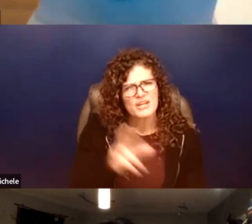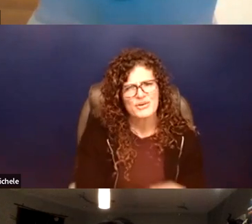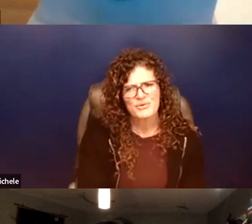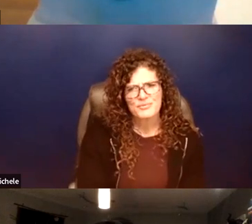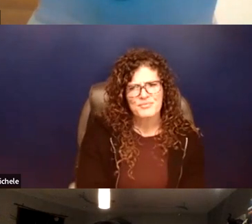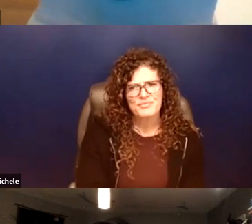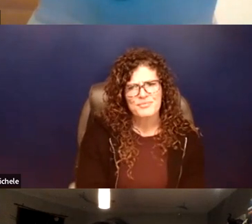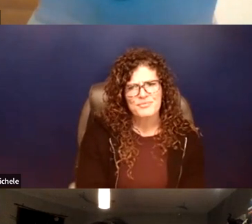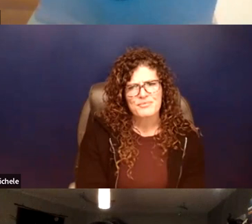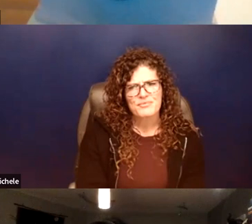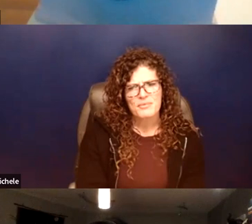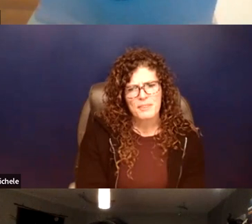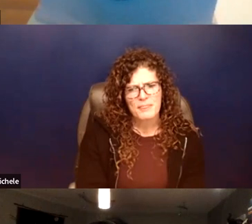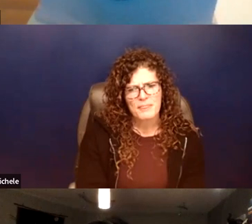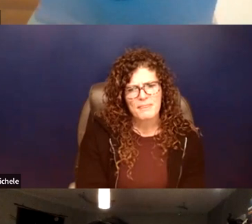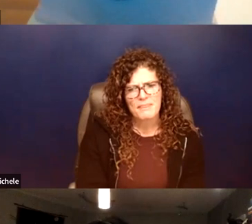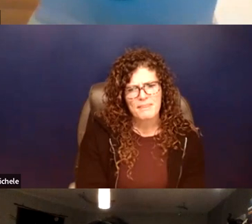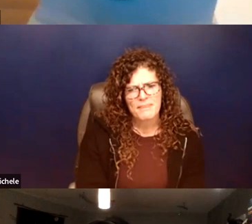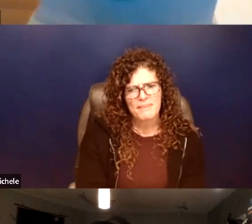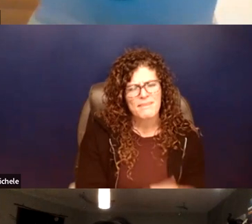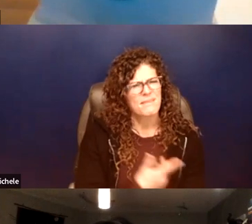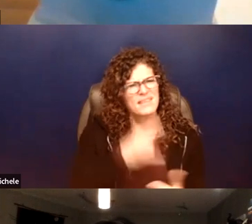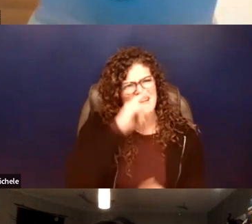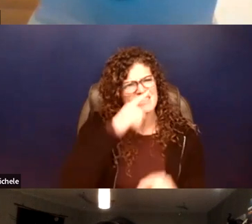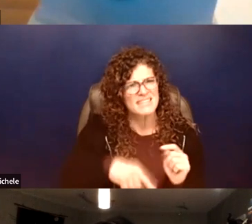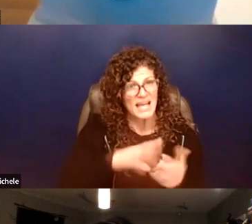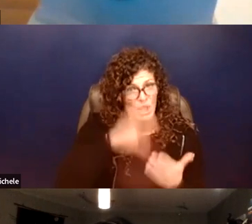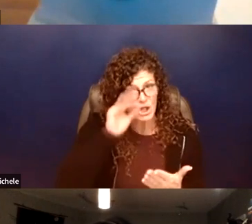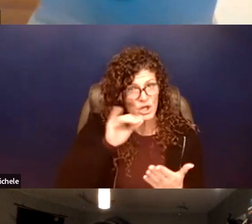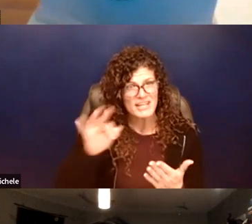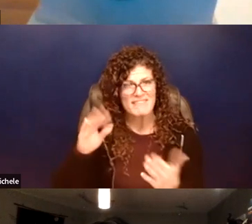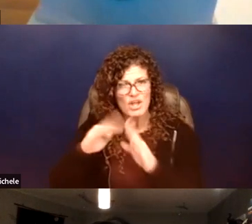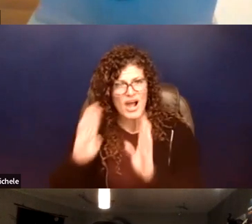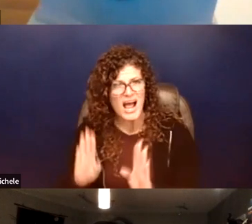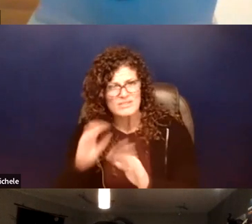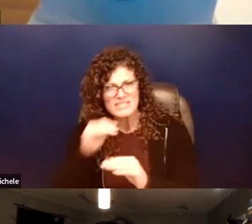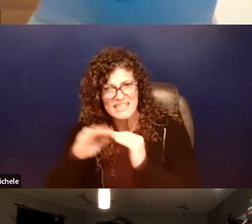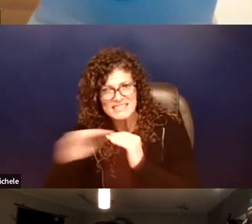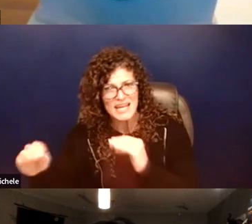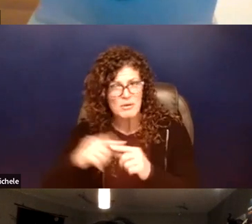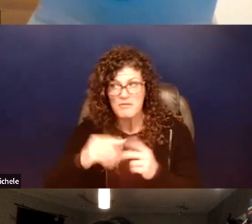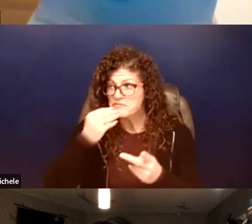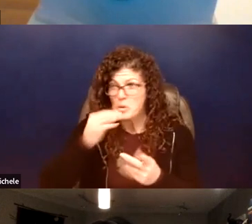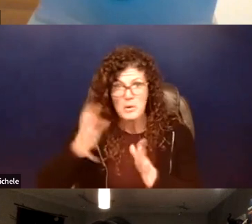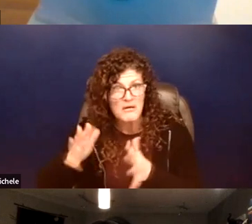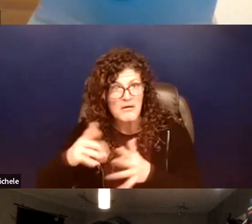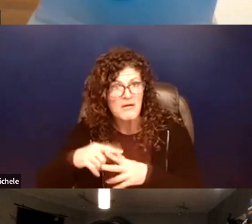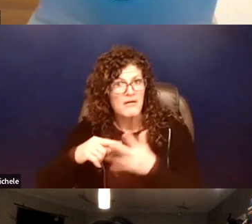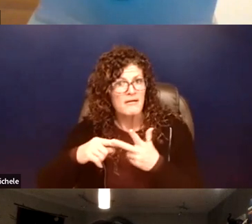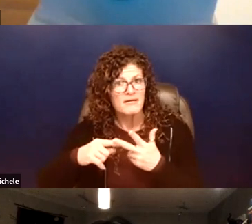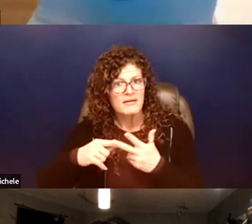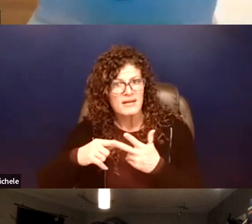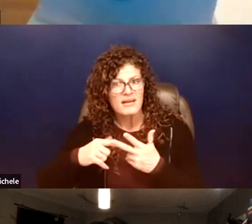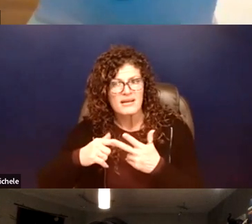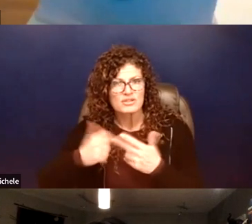Lastly, I think it's a given that kids can't learn when they don't have stable housing, are food insecure, are dealing with